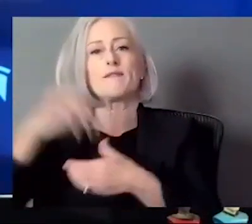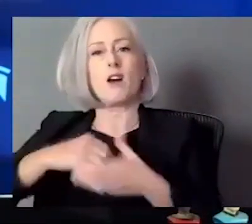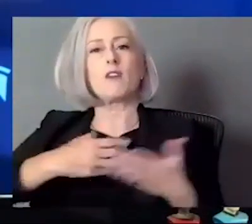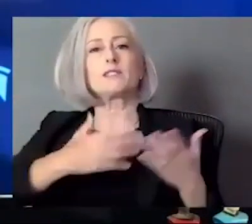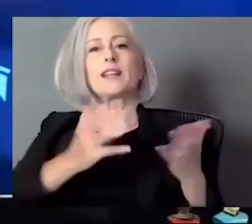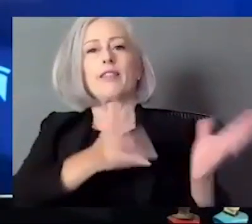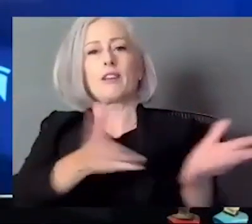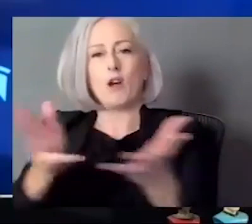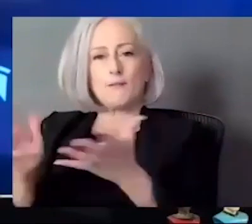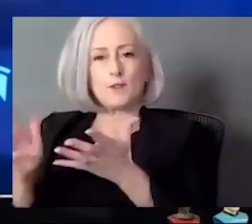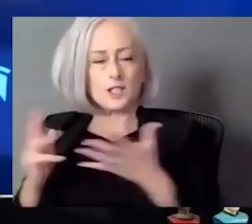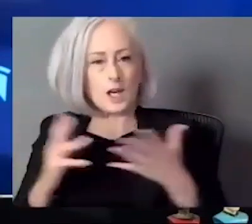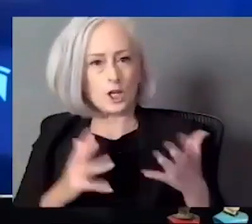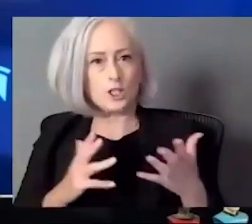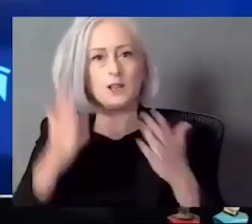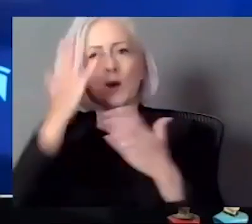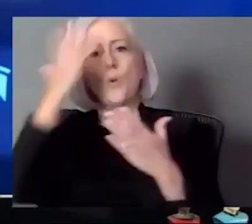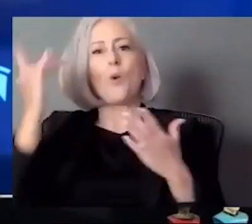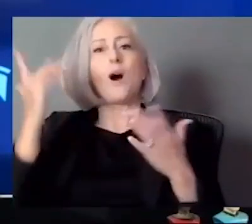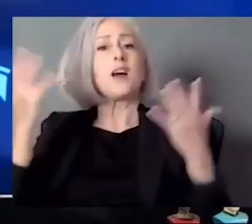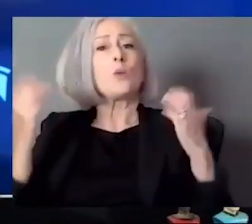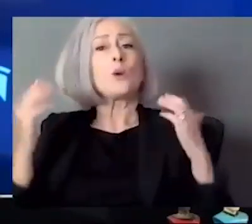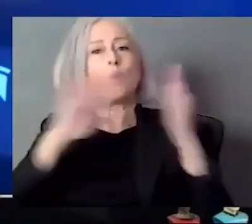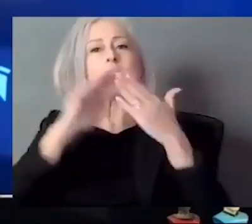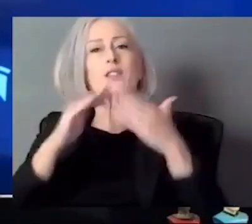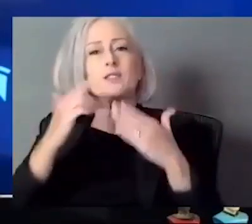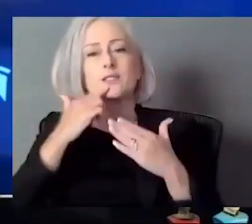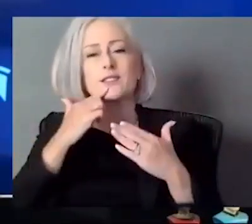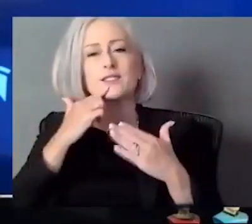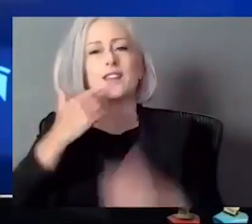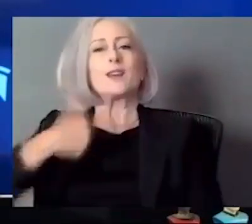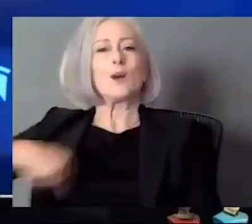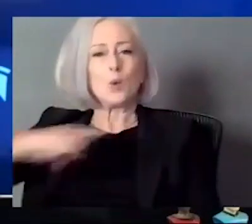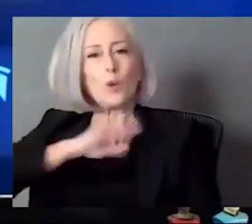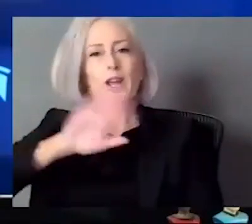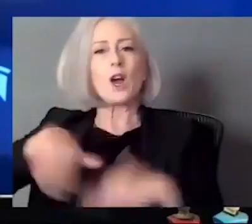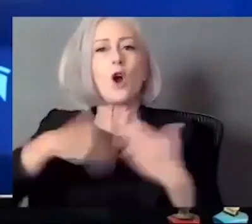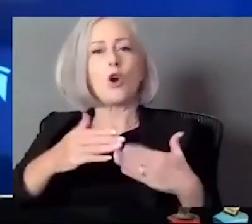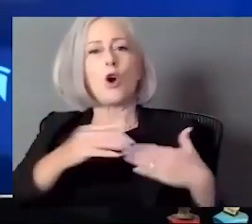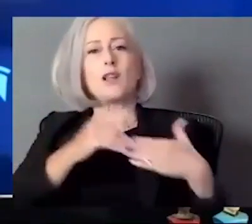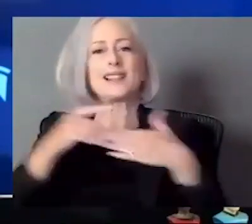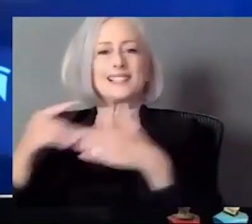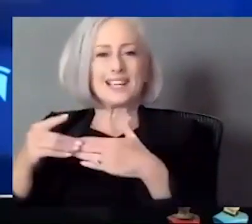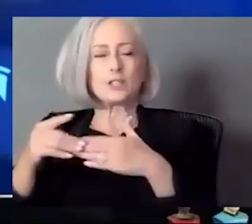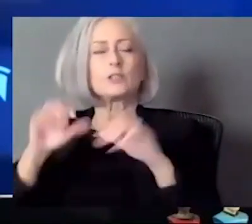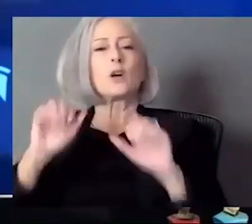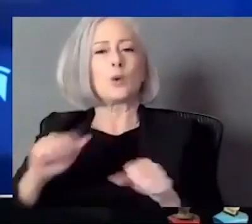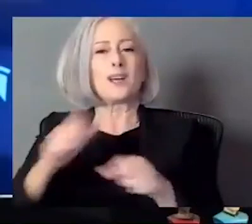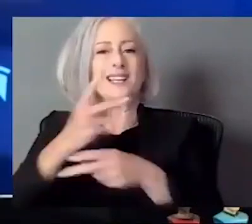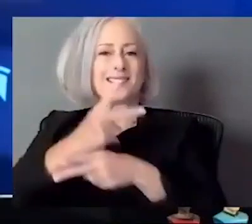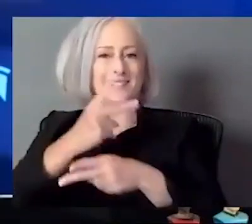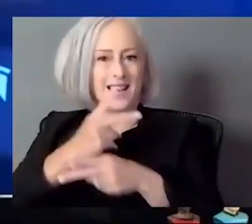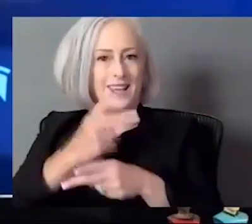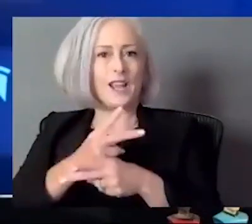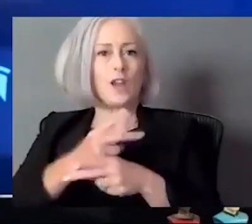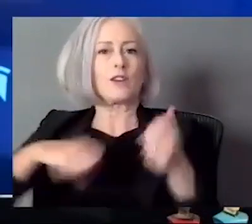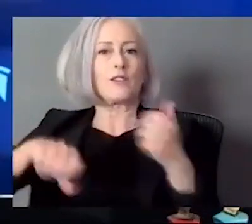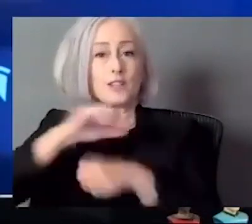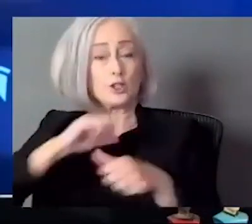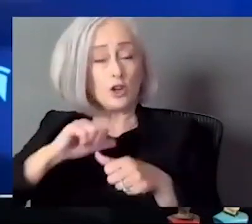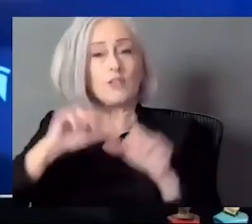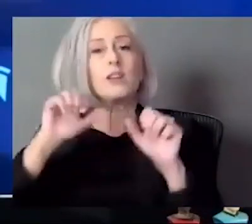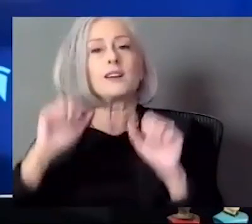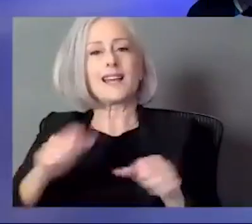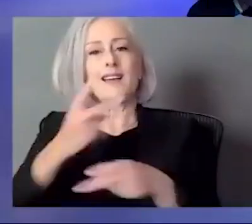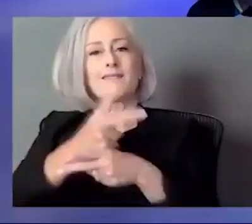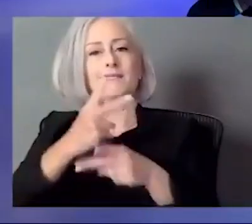to have the city say, all of us are leaders, and we can all take care of COVID-19, and we can keep our city safe. So it was really a decision about how to